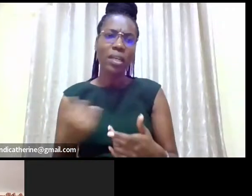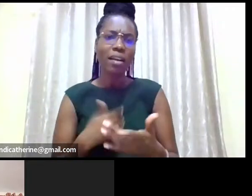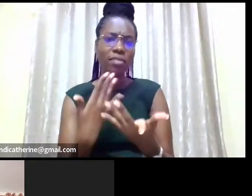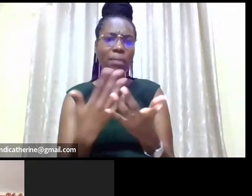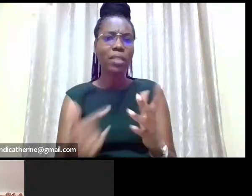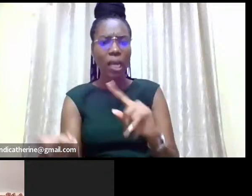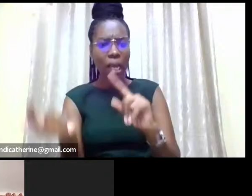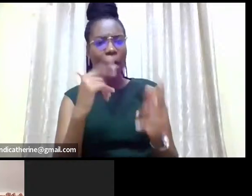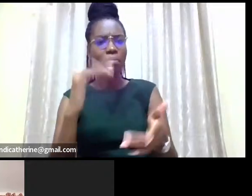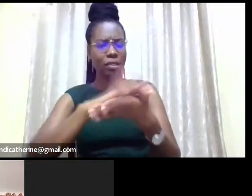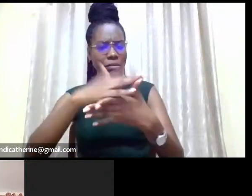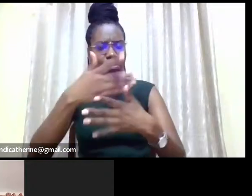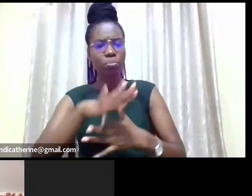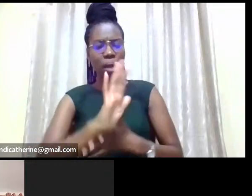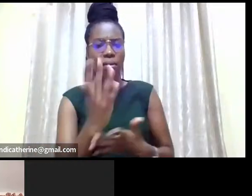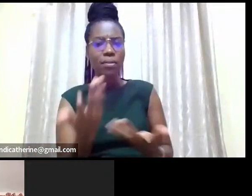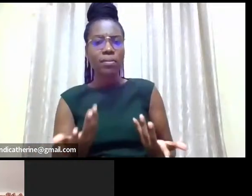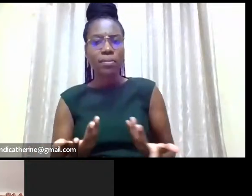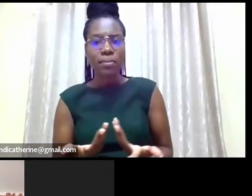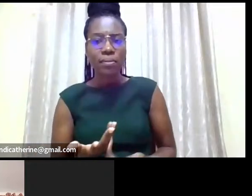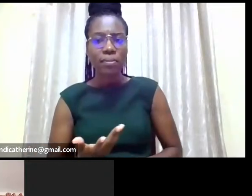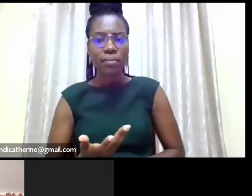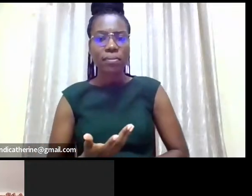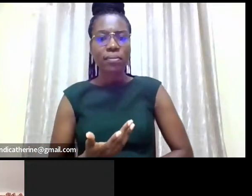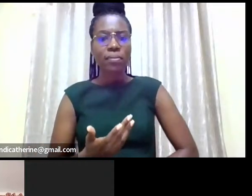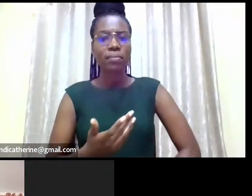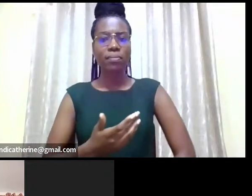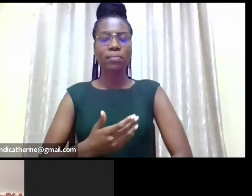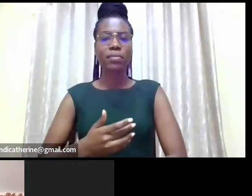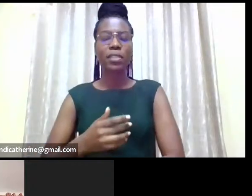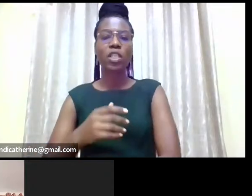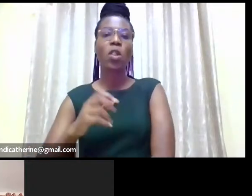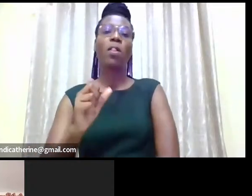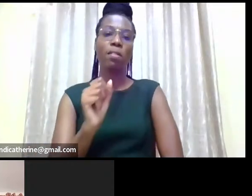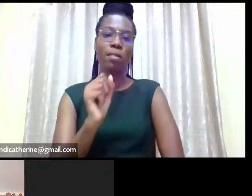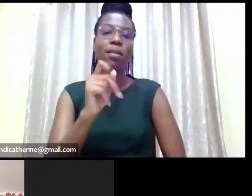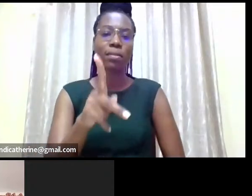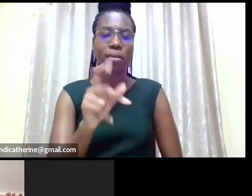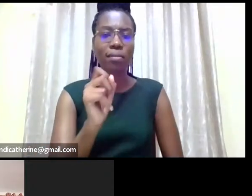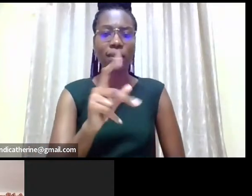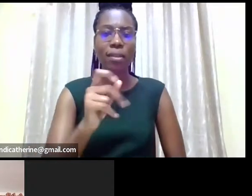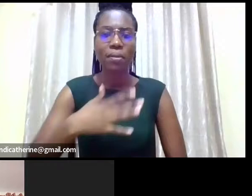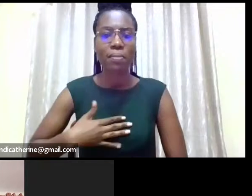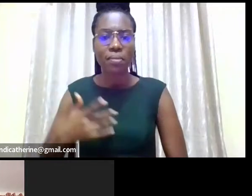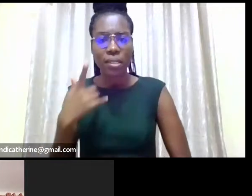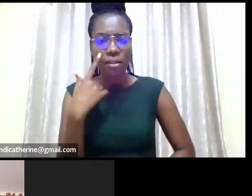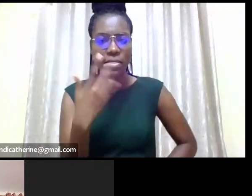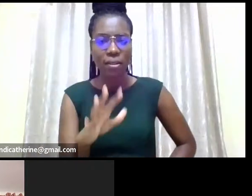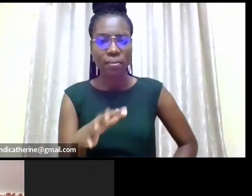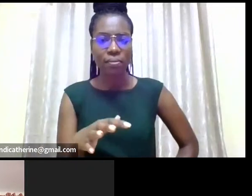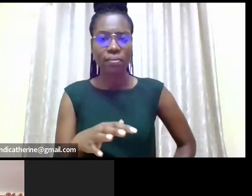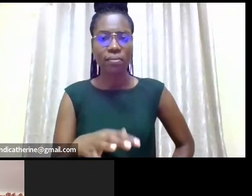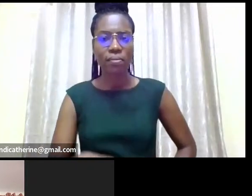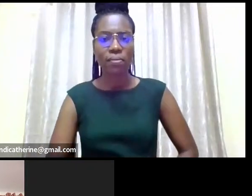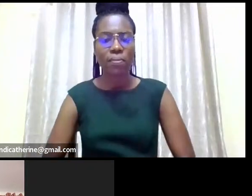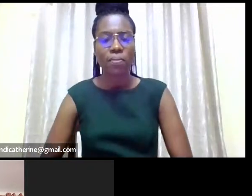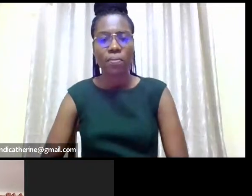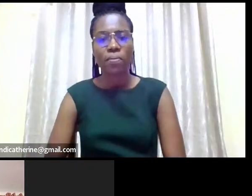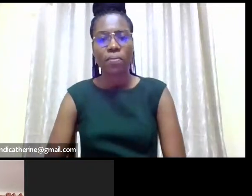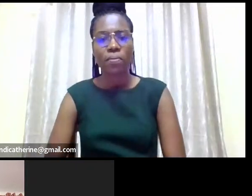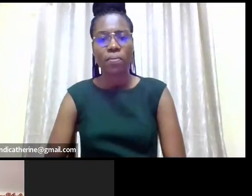screen. Okay. Oh, yes, I've seen it. Okay.